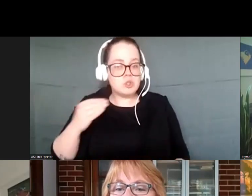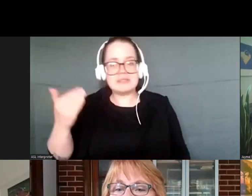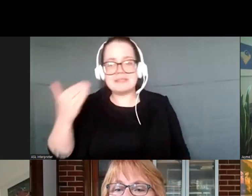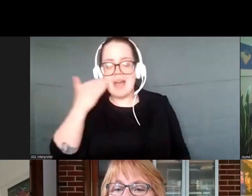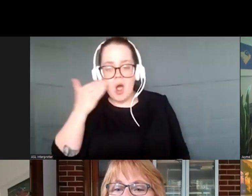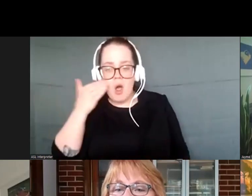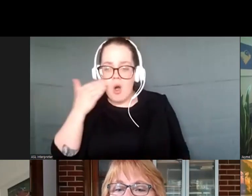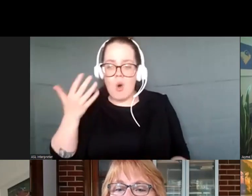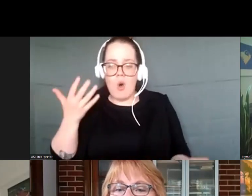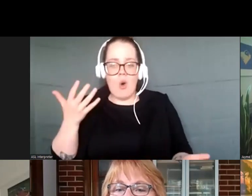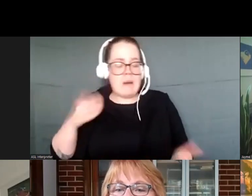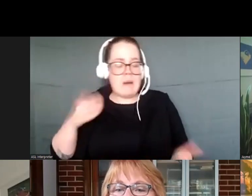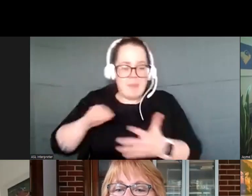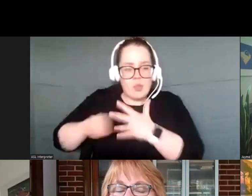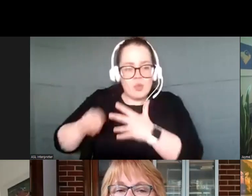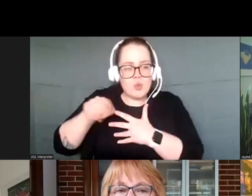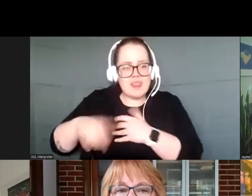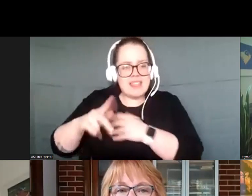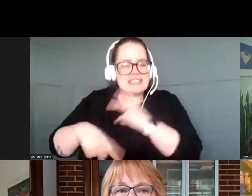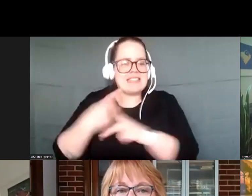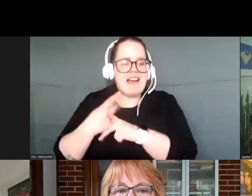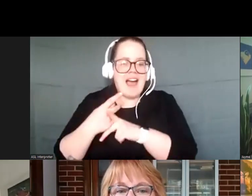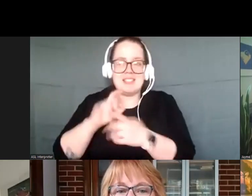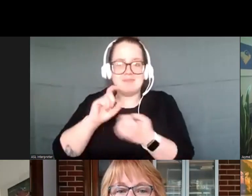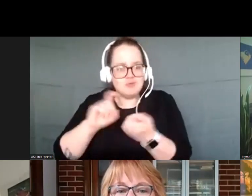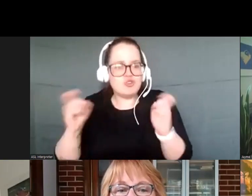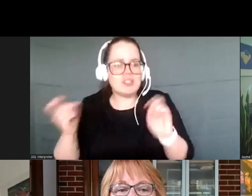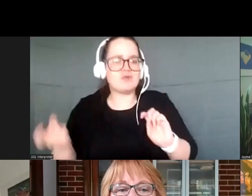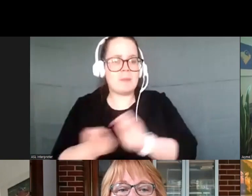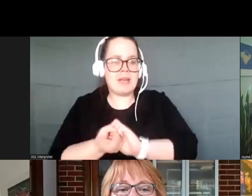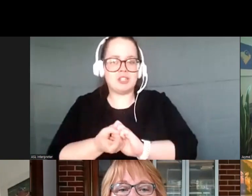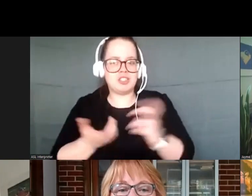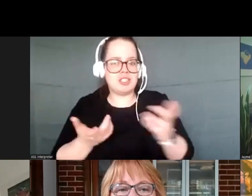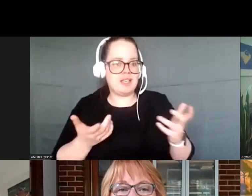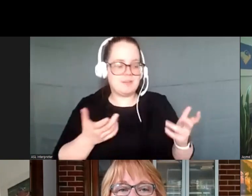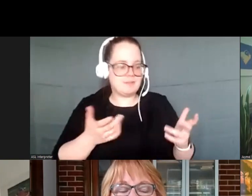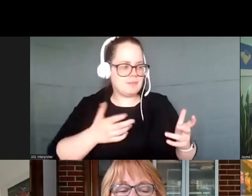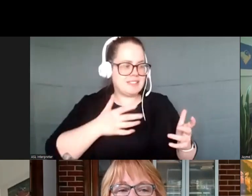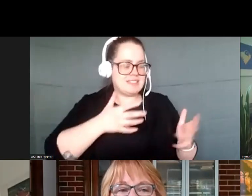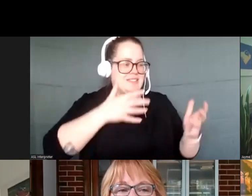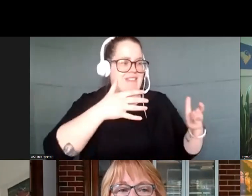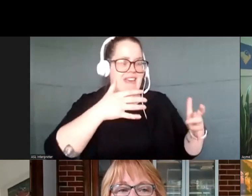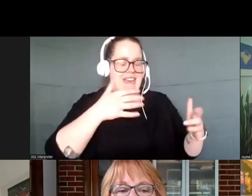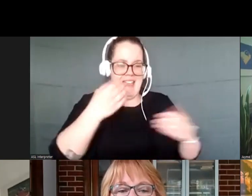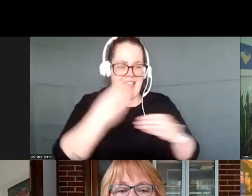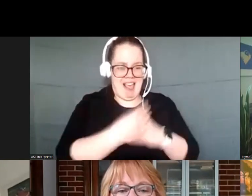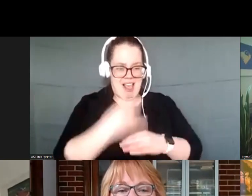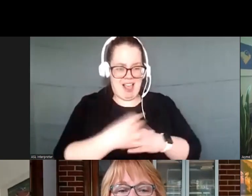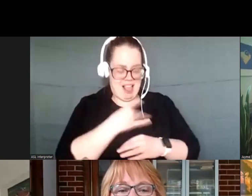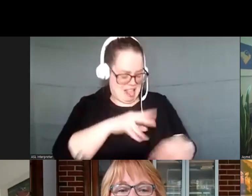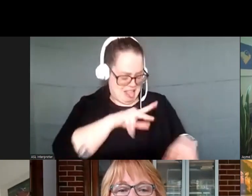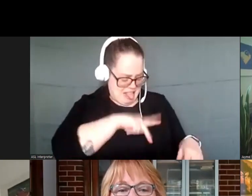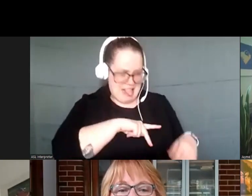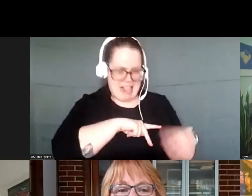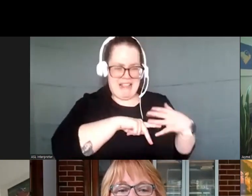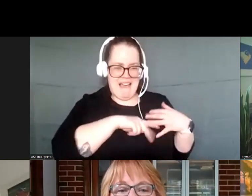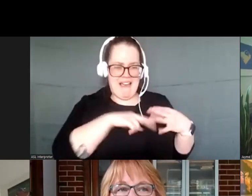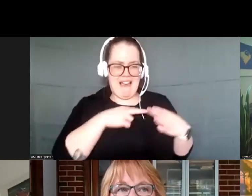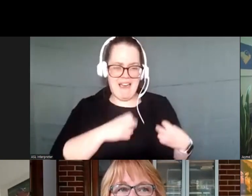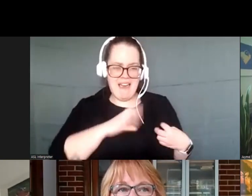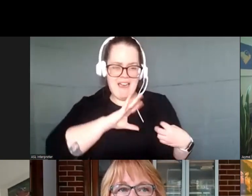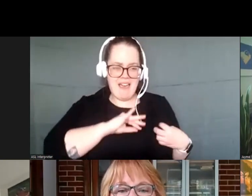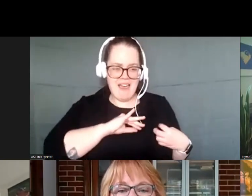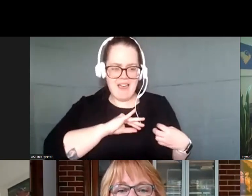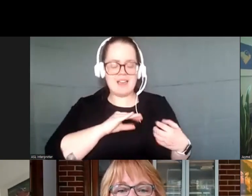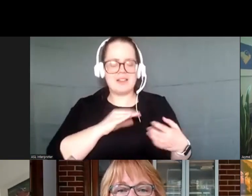through this sort of, you know, transformation of being, you know, taking things super personally, trying so hard and almost trying too hard. And